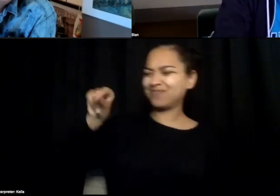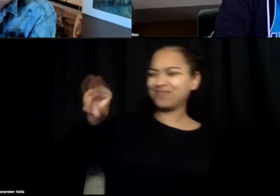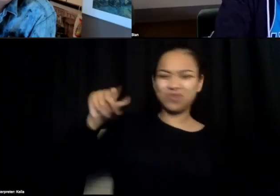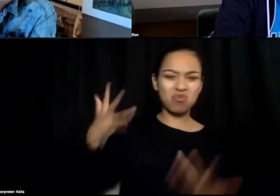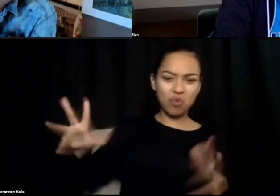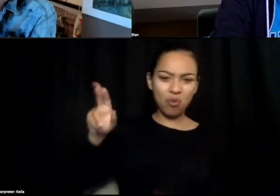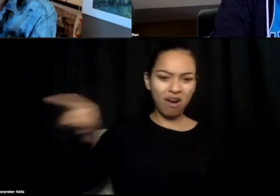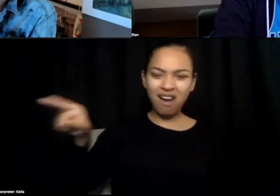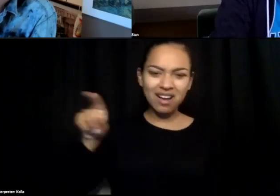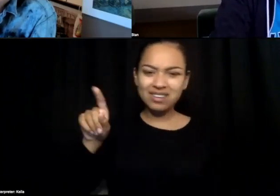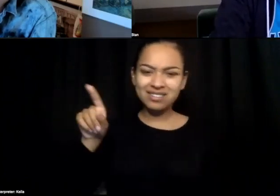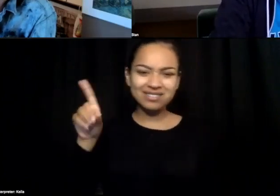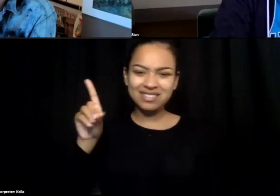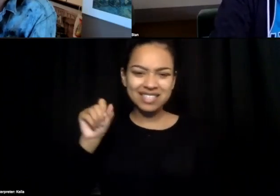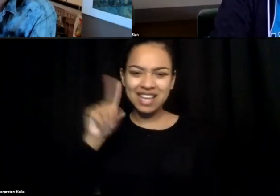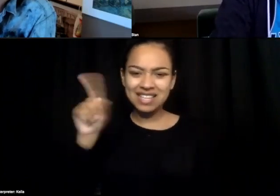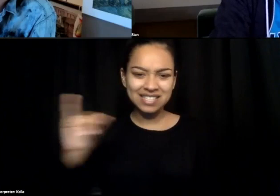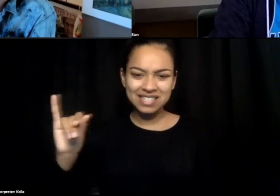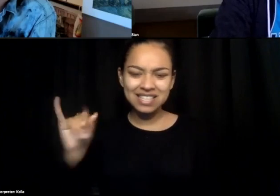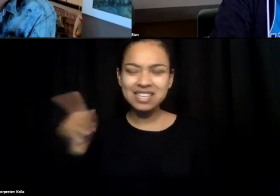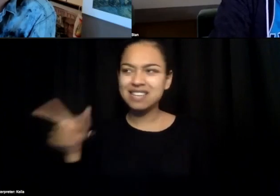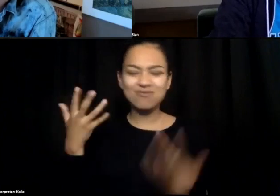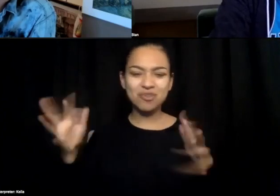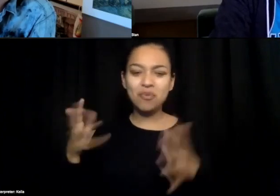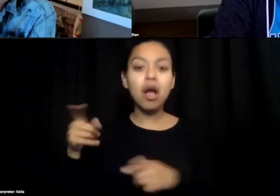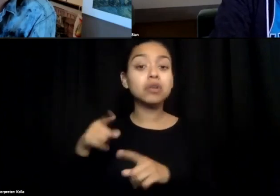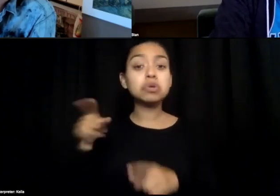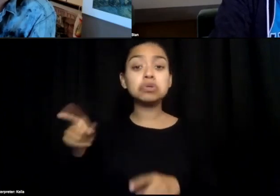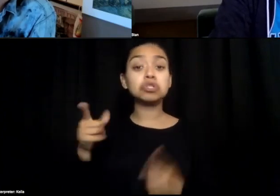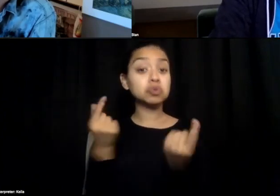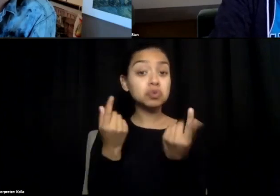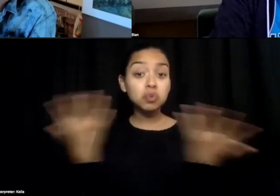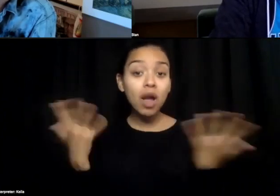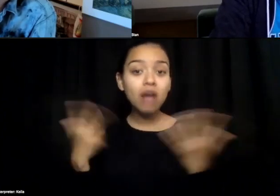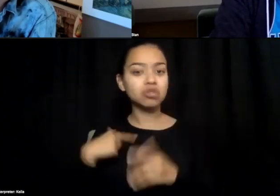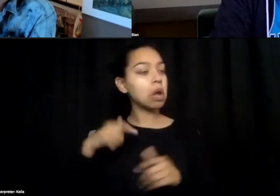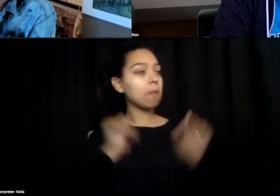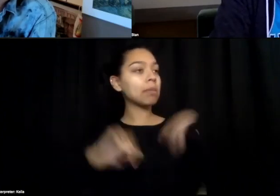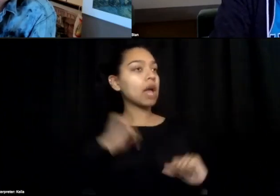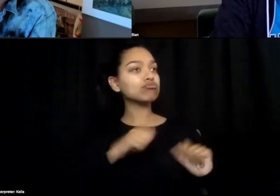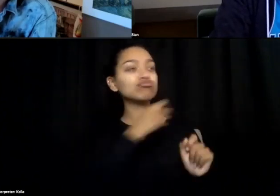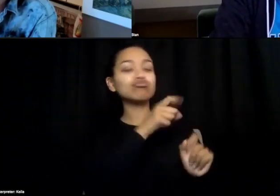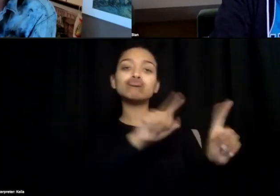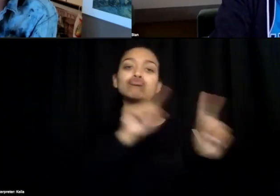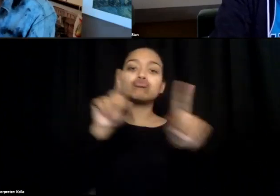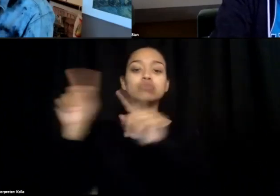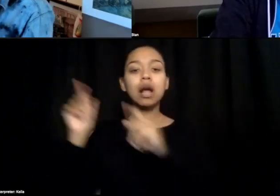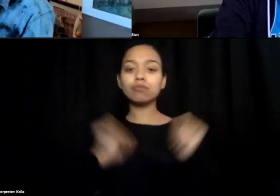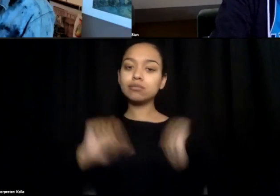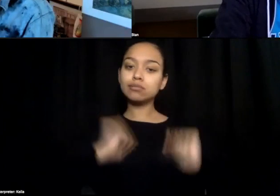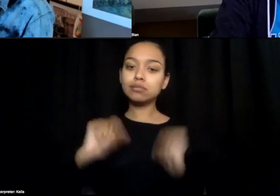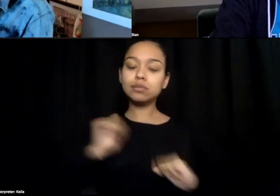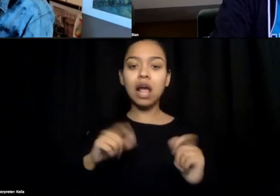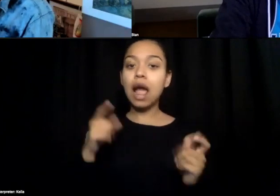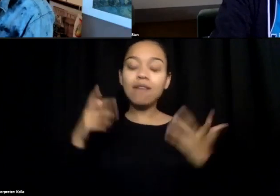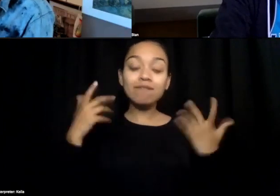in this part. So it's just figuring ways to get there, you know? And It's interesting you're saying that